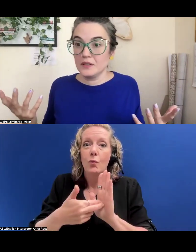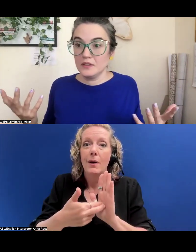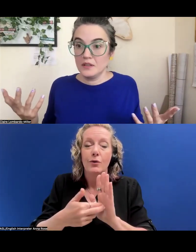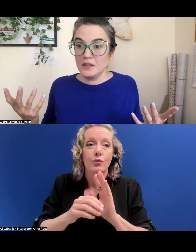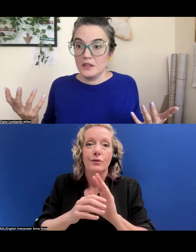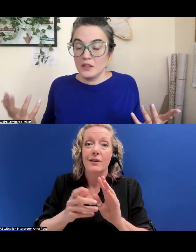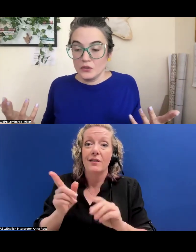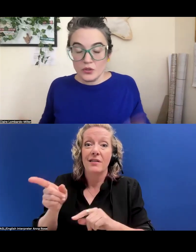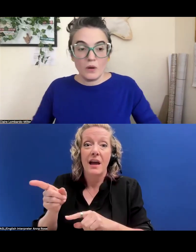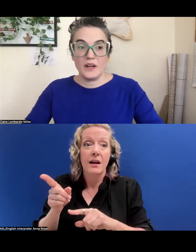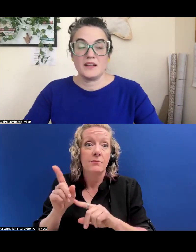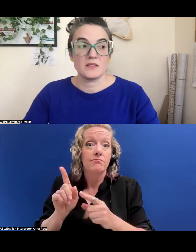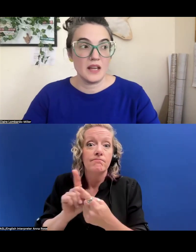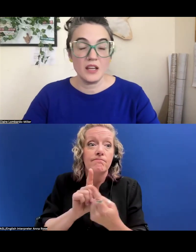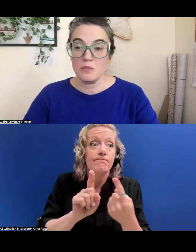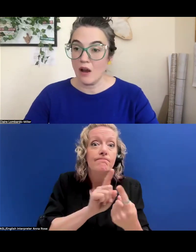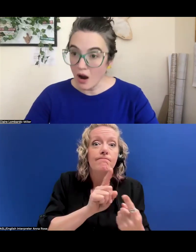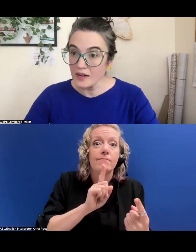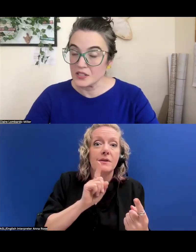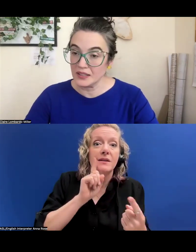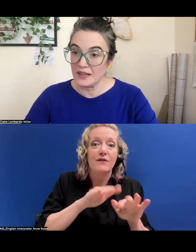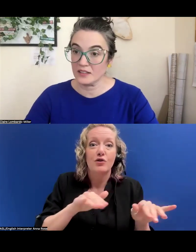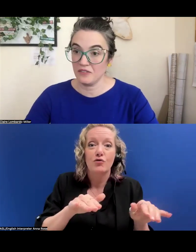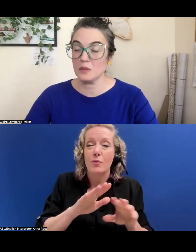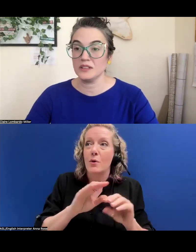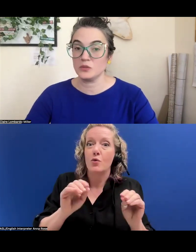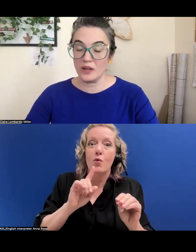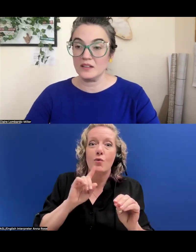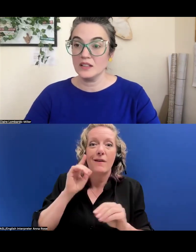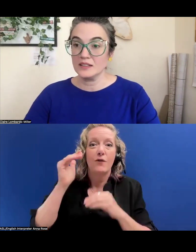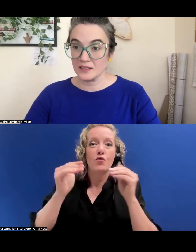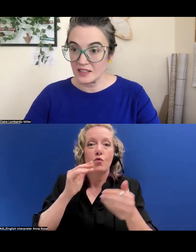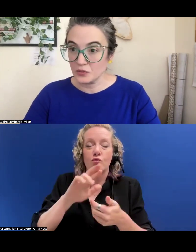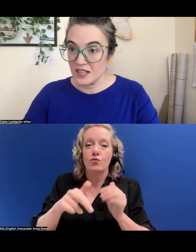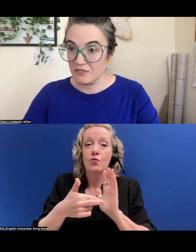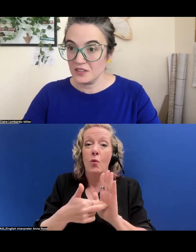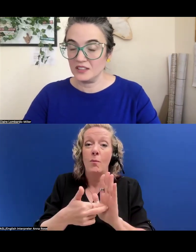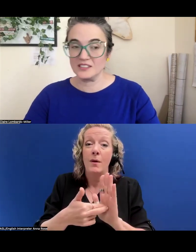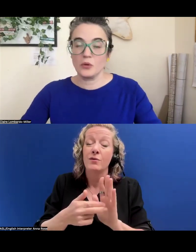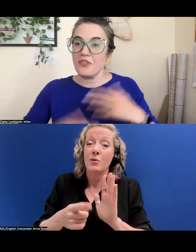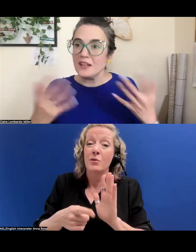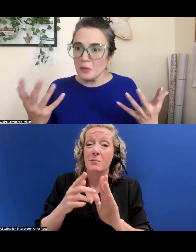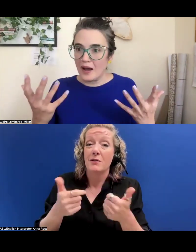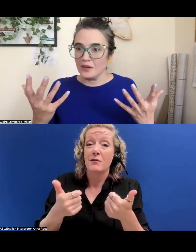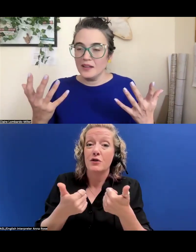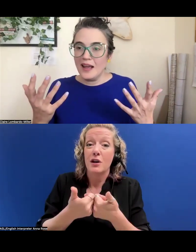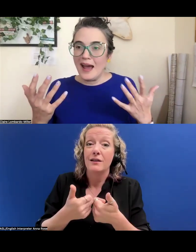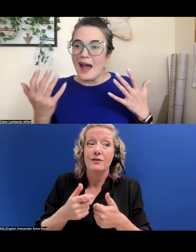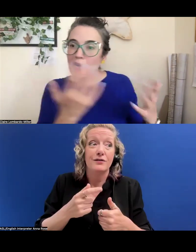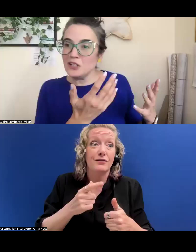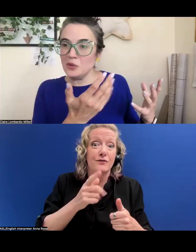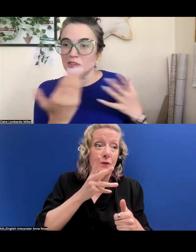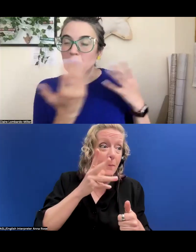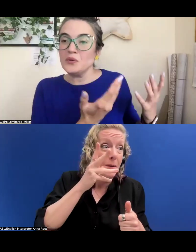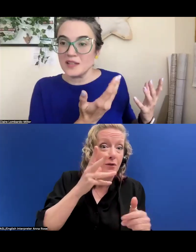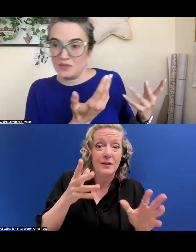around. So it can be hard to connect families with successful deaf adults. So think about, how